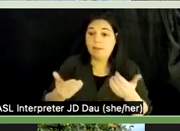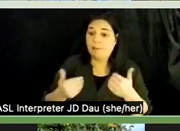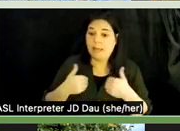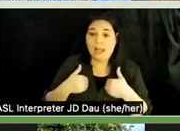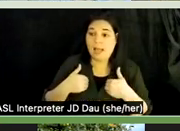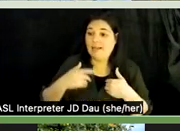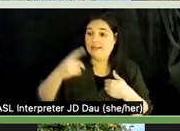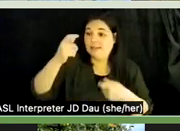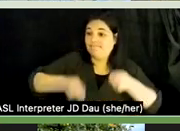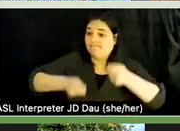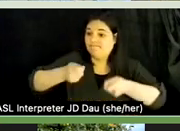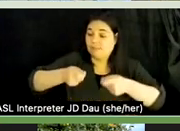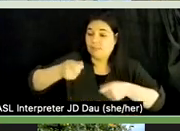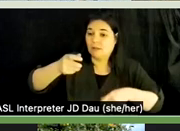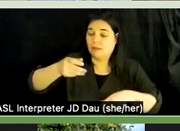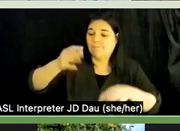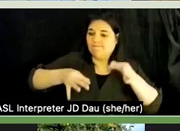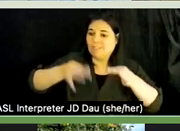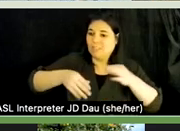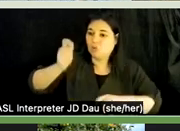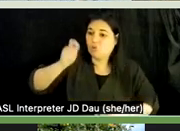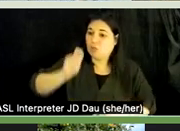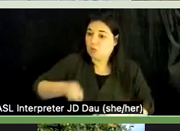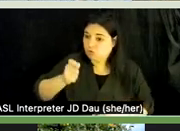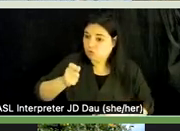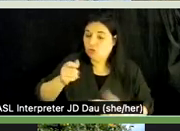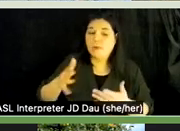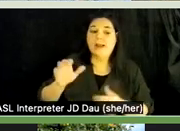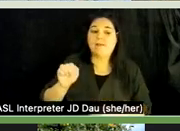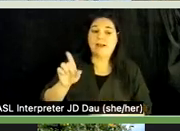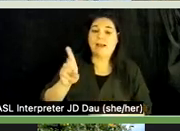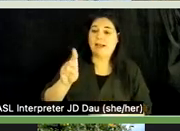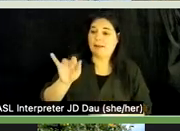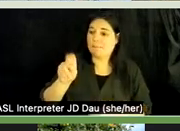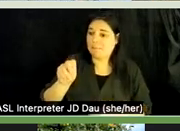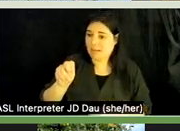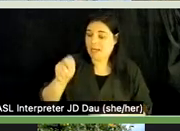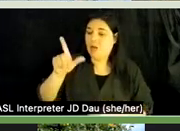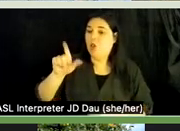of hearing in front of an administrative law judge or the filing of a case